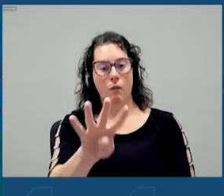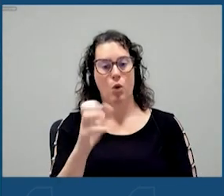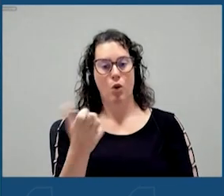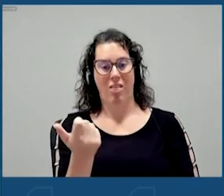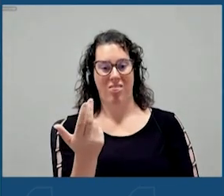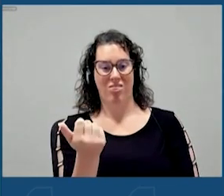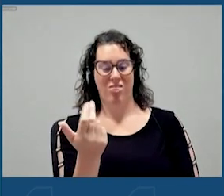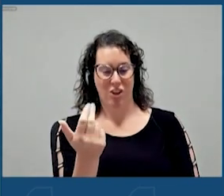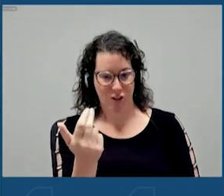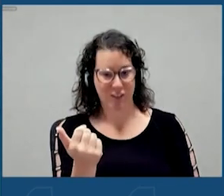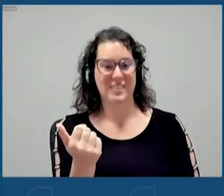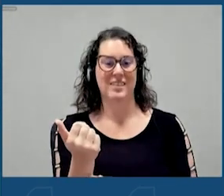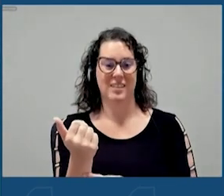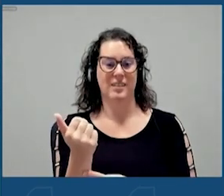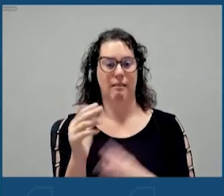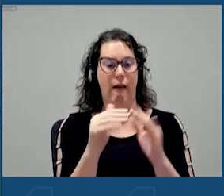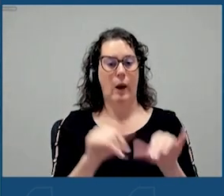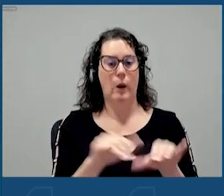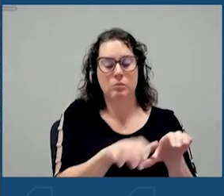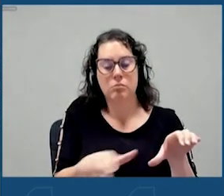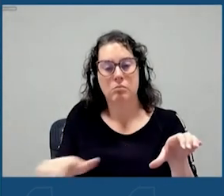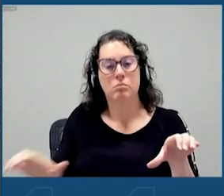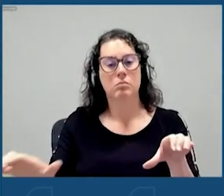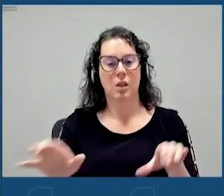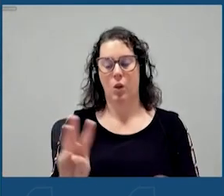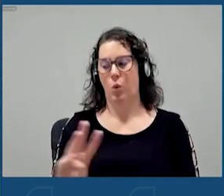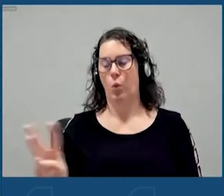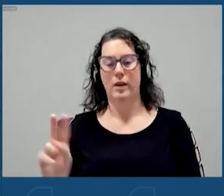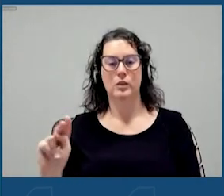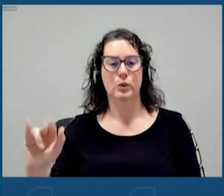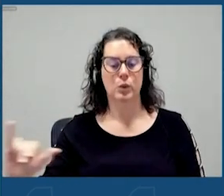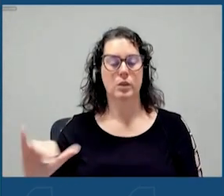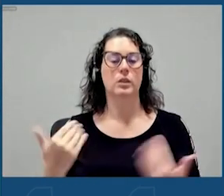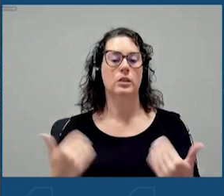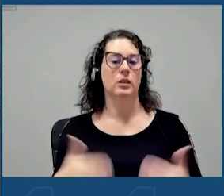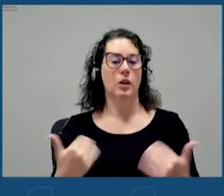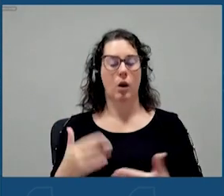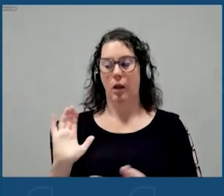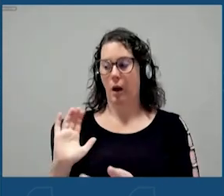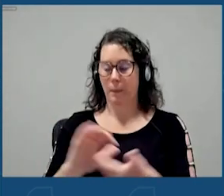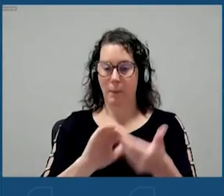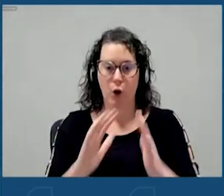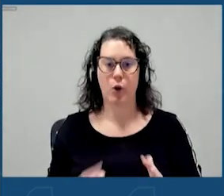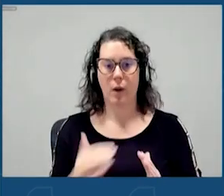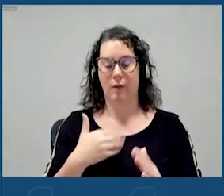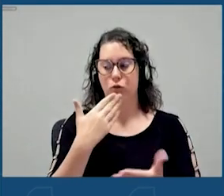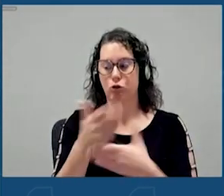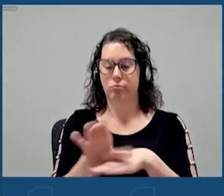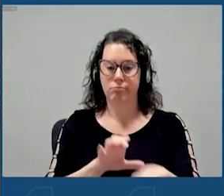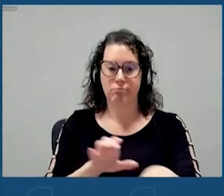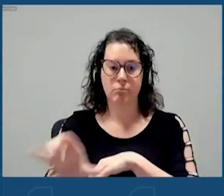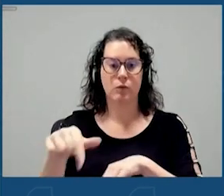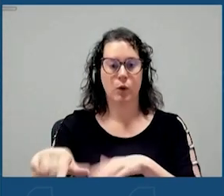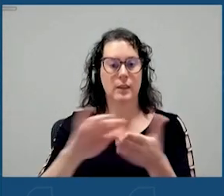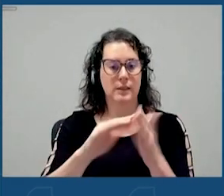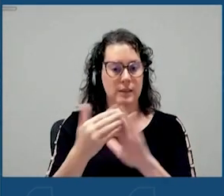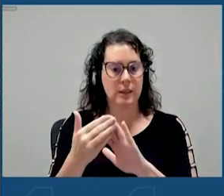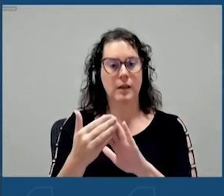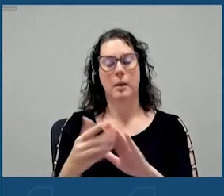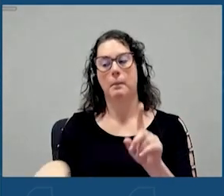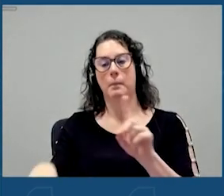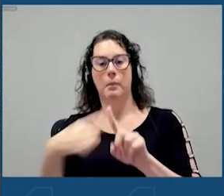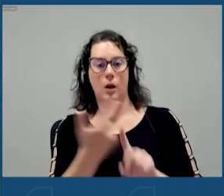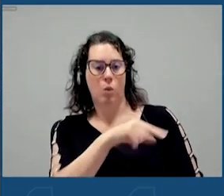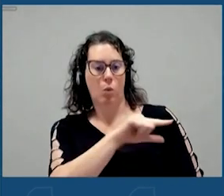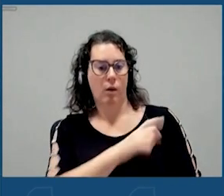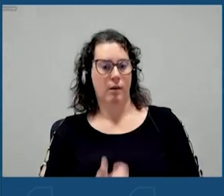throughout Western New York. With our partners, we've made a substantial financial investment in the city and in the quality of life for